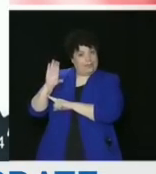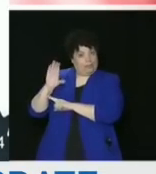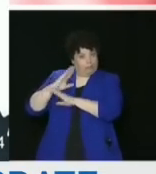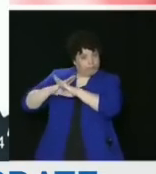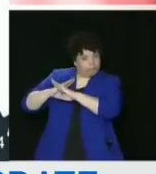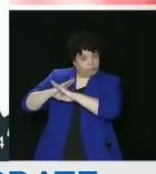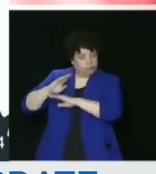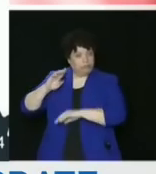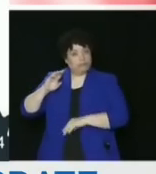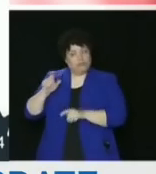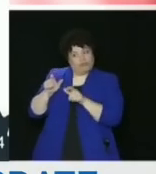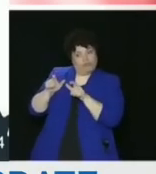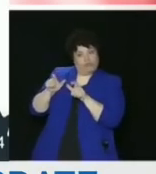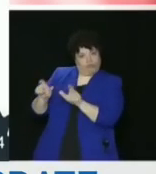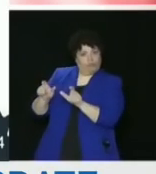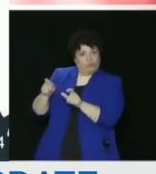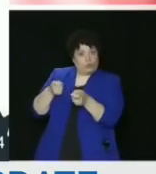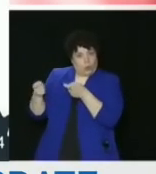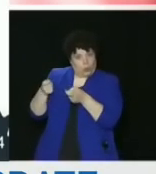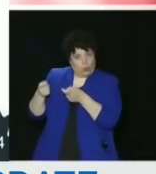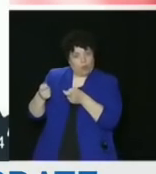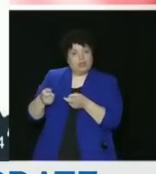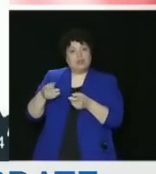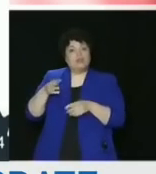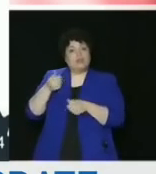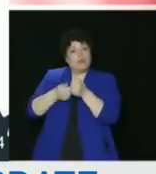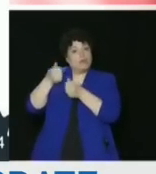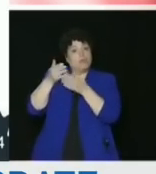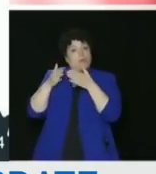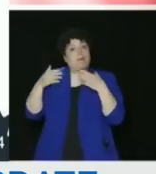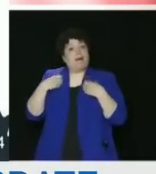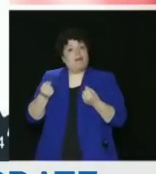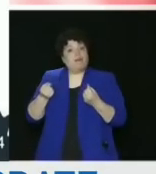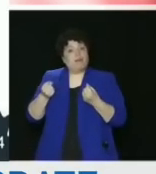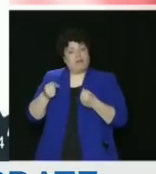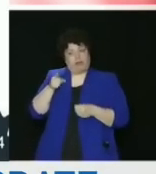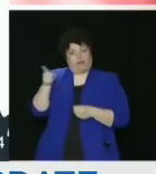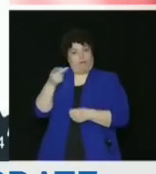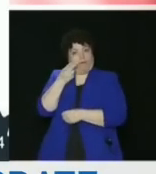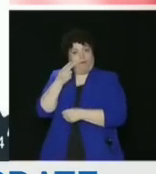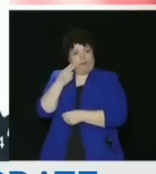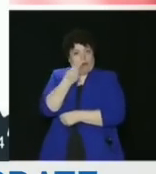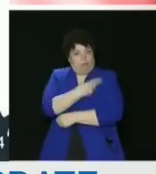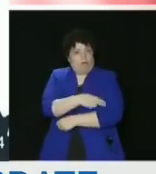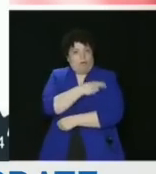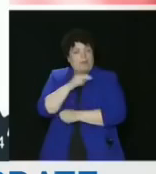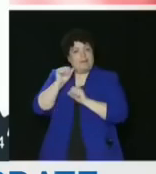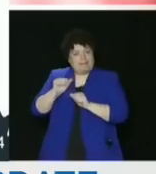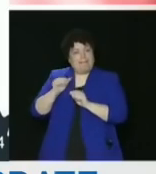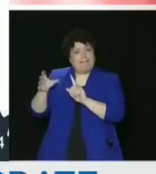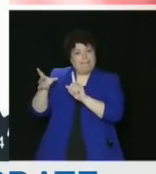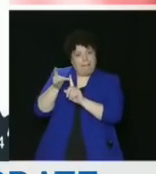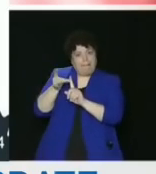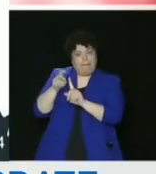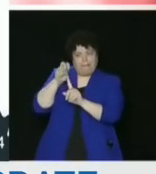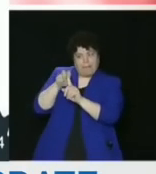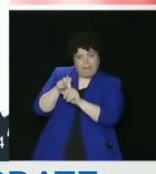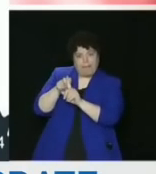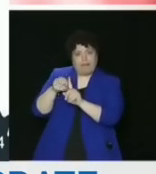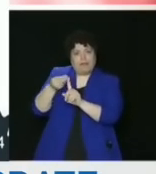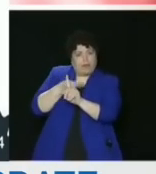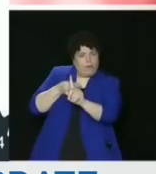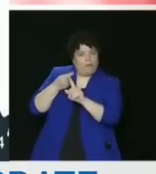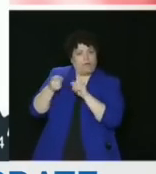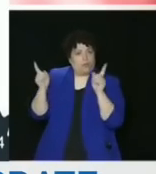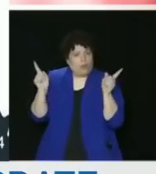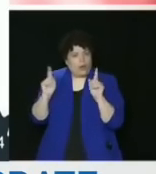concern, is well controlled. Public health is able to effectively test and trace,